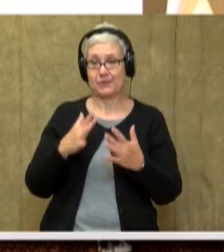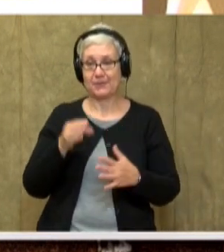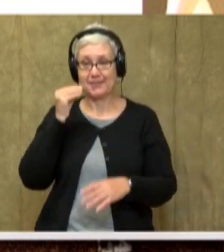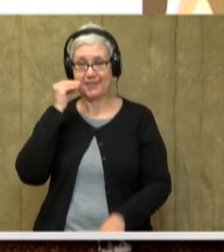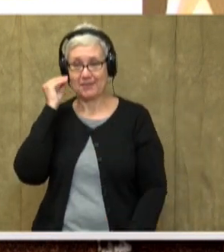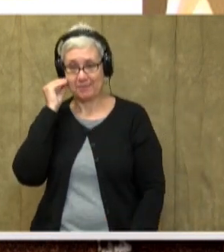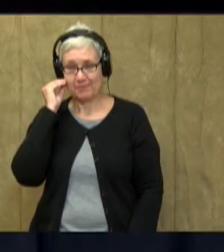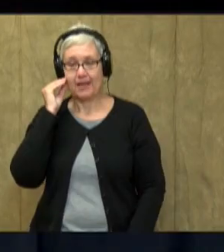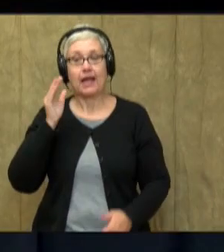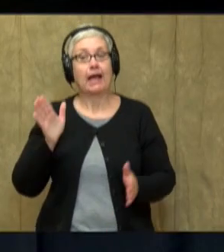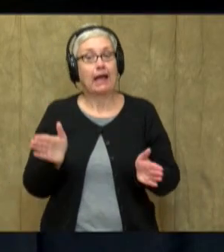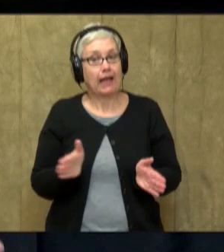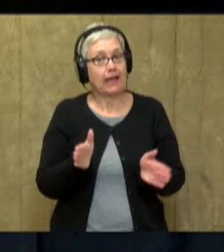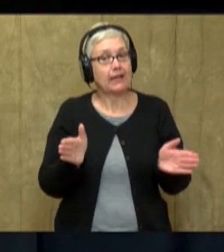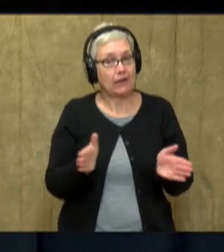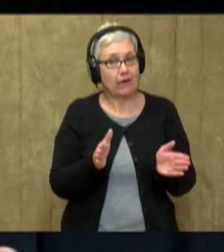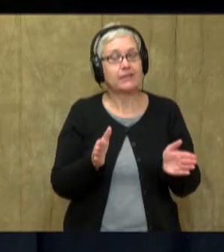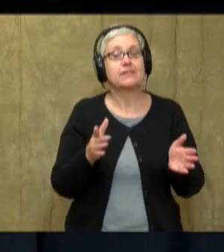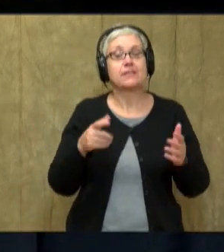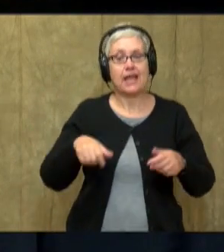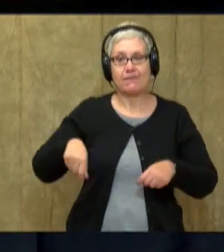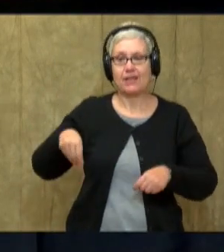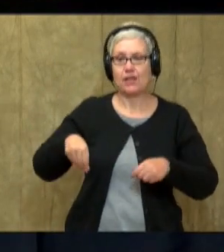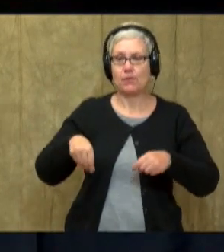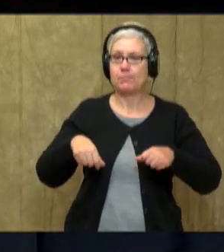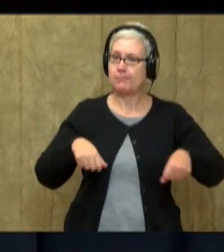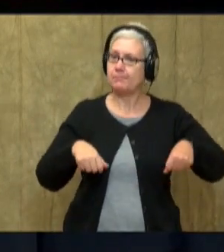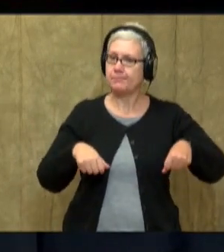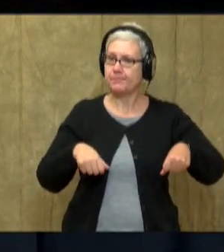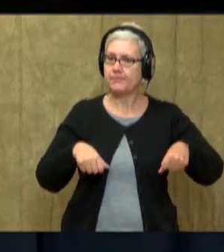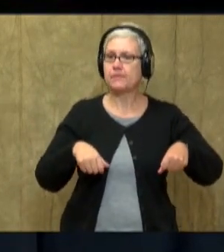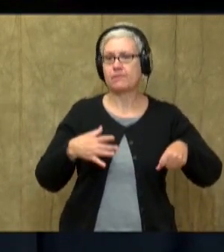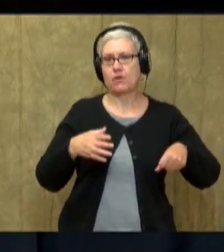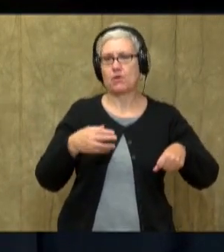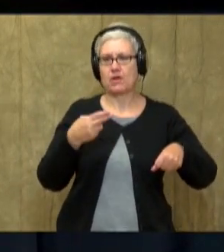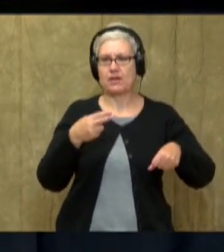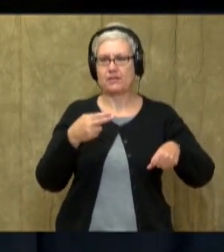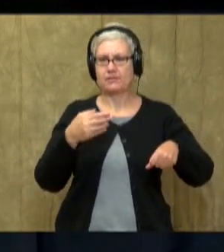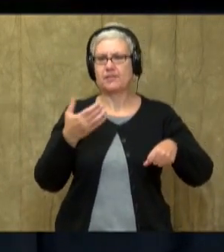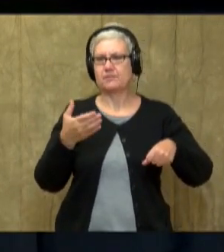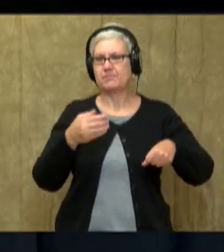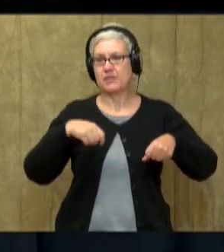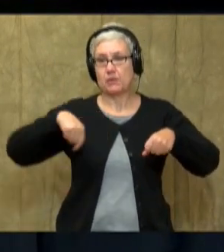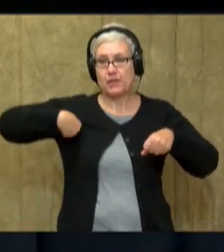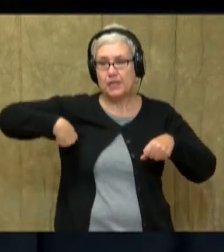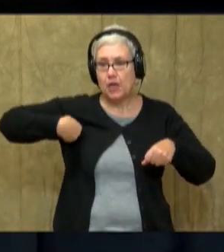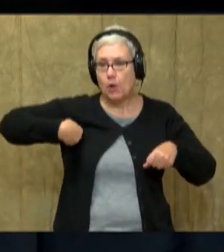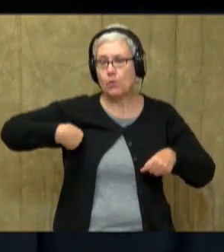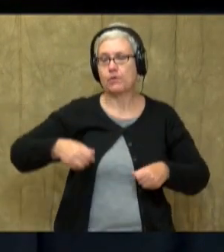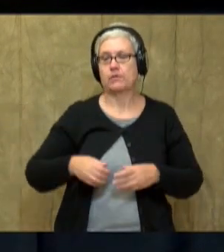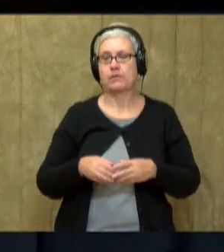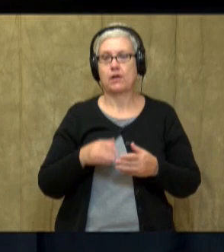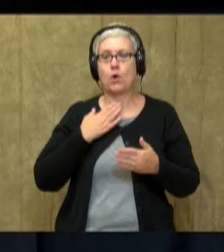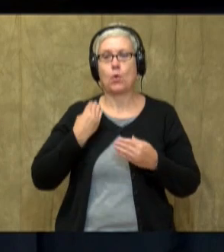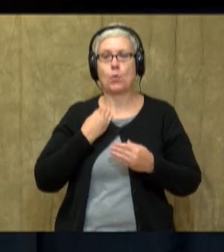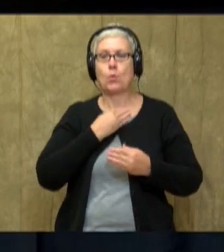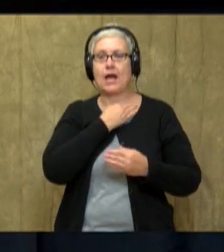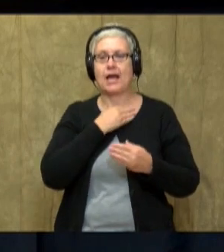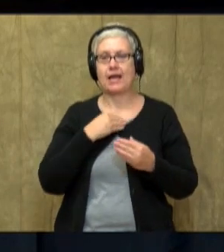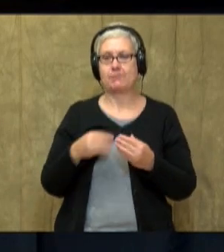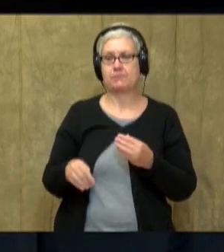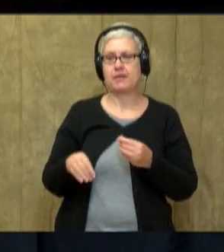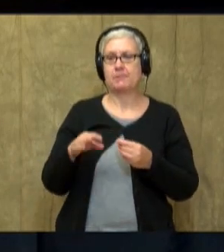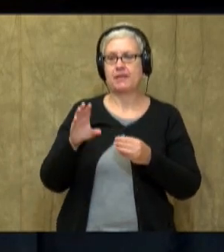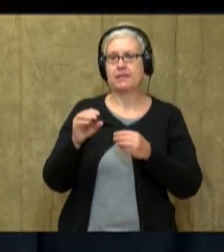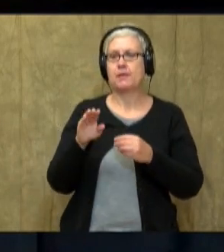I always encourage them to have a little pack of a little hygiene care pack, perhaps a deodorant or wipes or powder and things